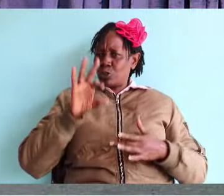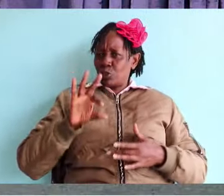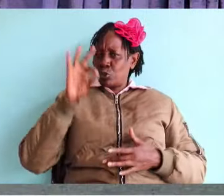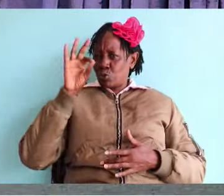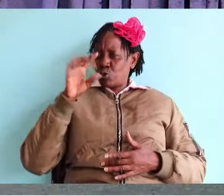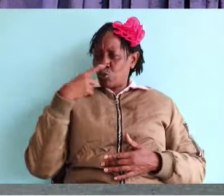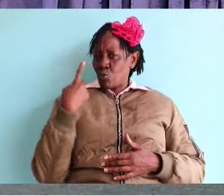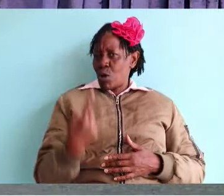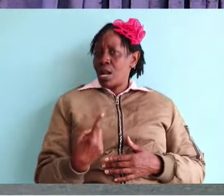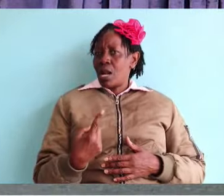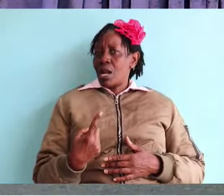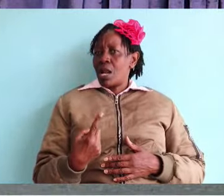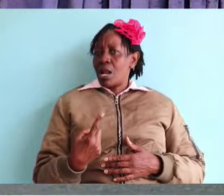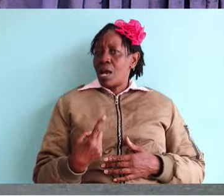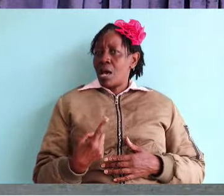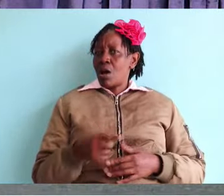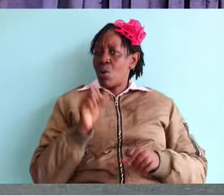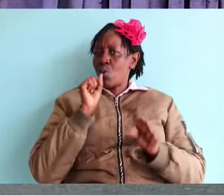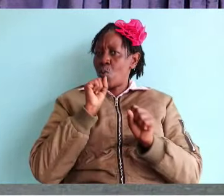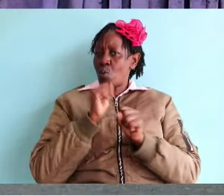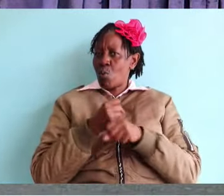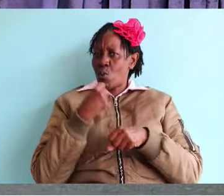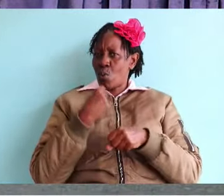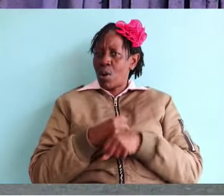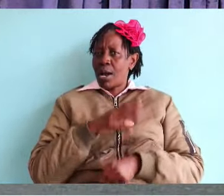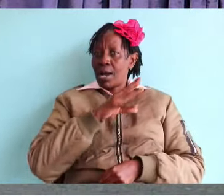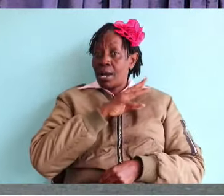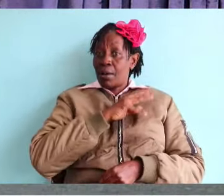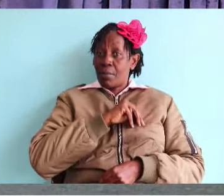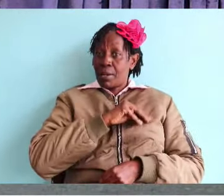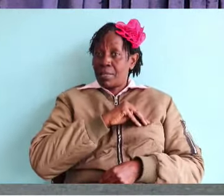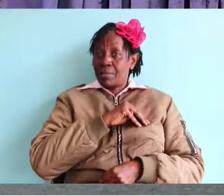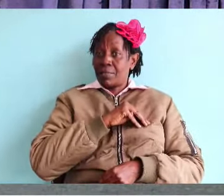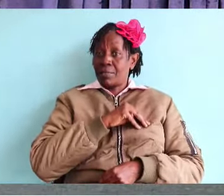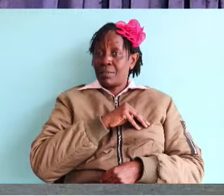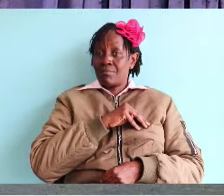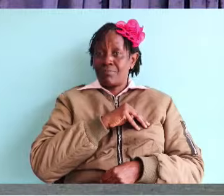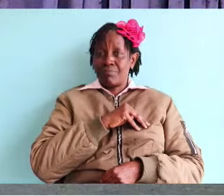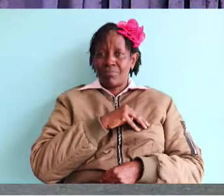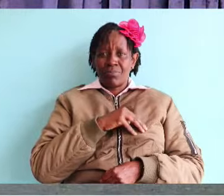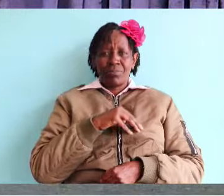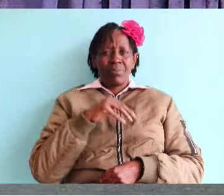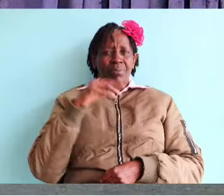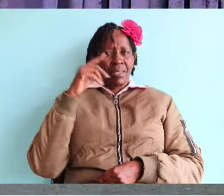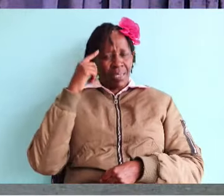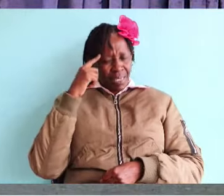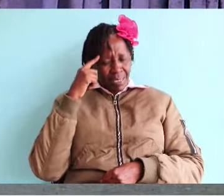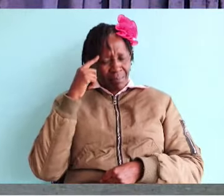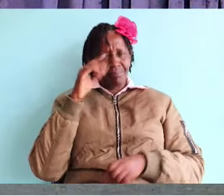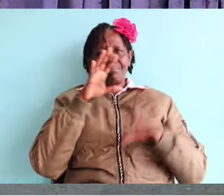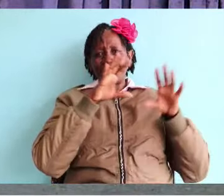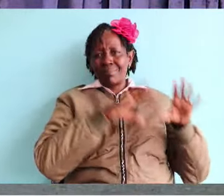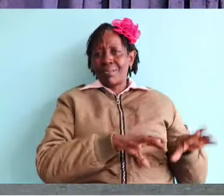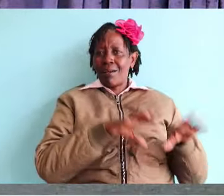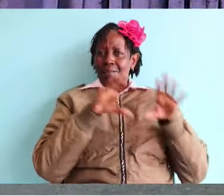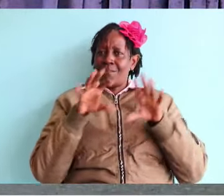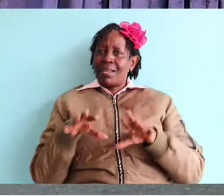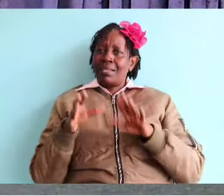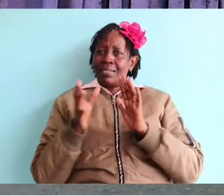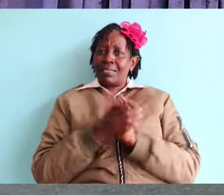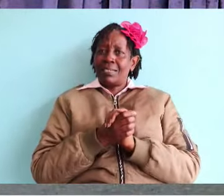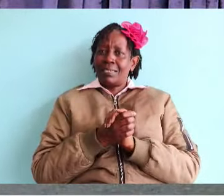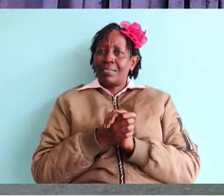working through patience, and in this case, it means going through certain sufferings. That is actually the